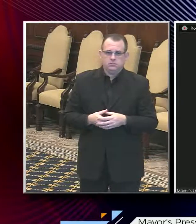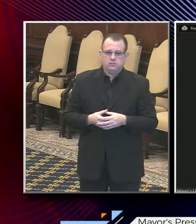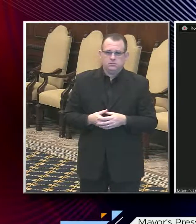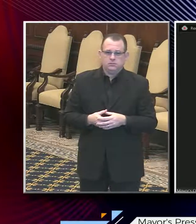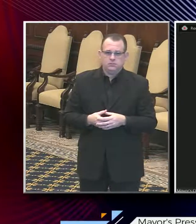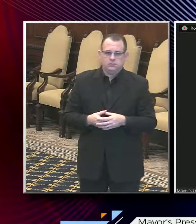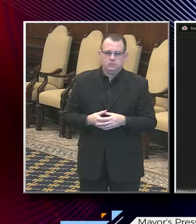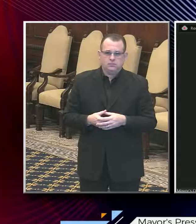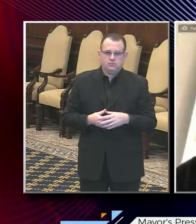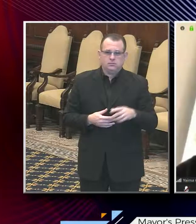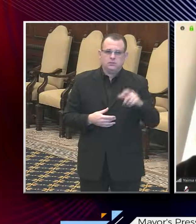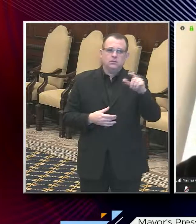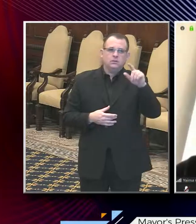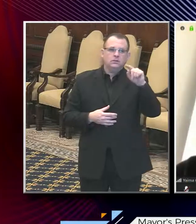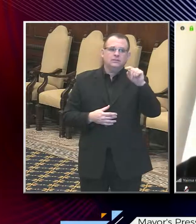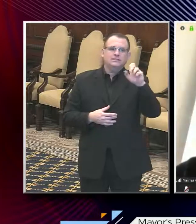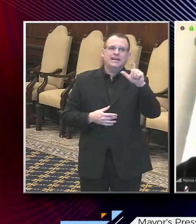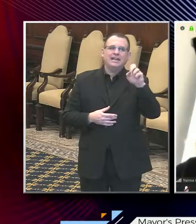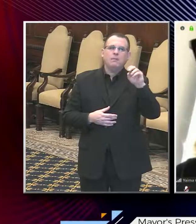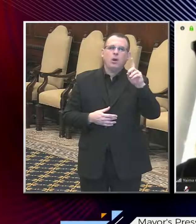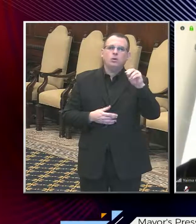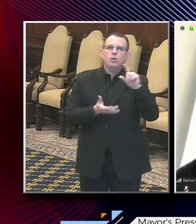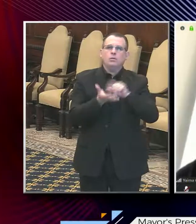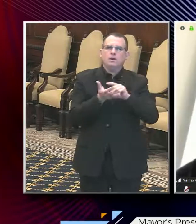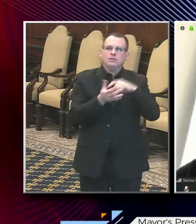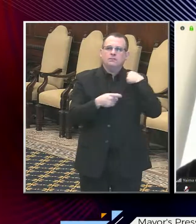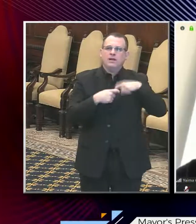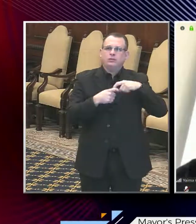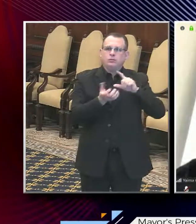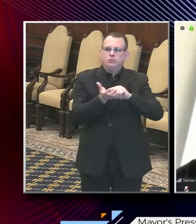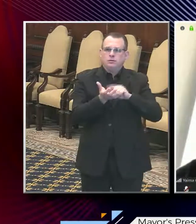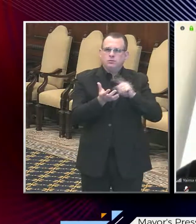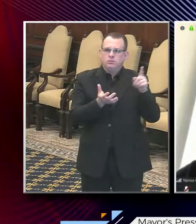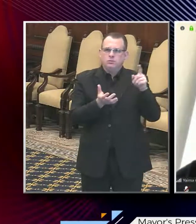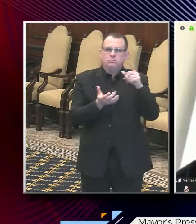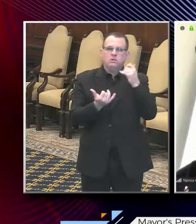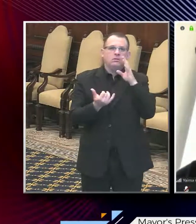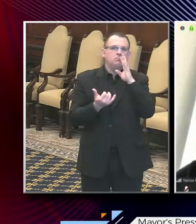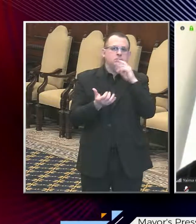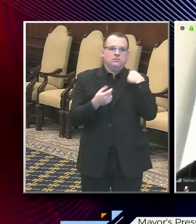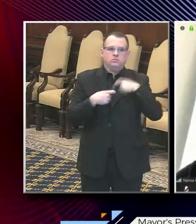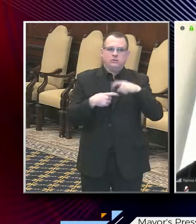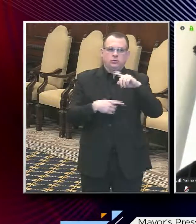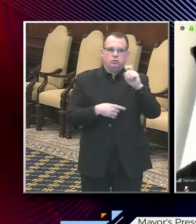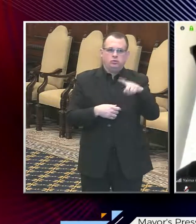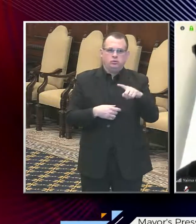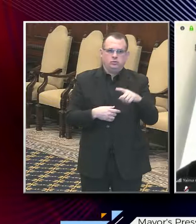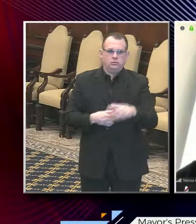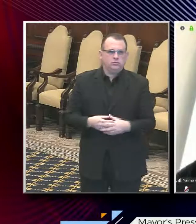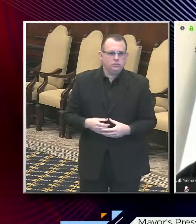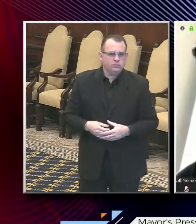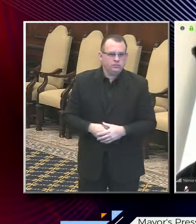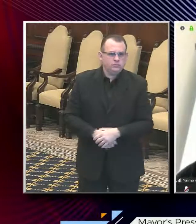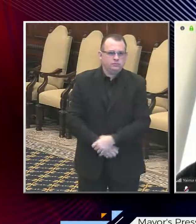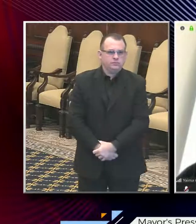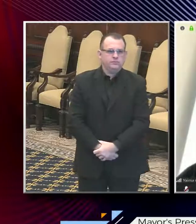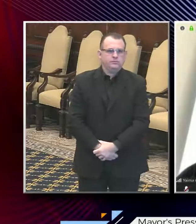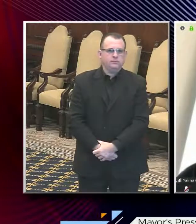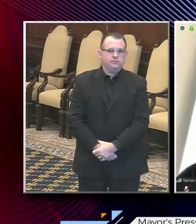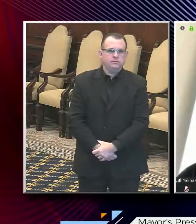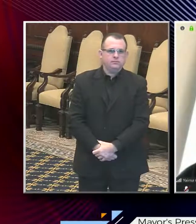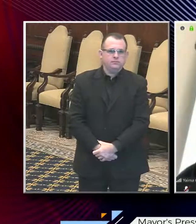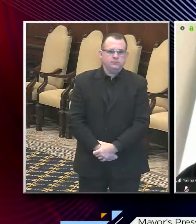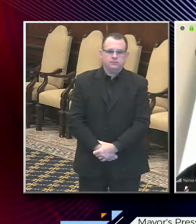next. Mi pregunta es para Farley, es sobre los centros de pruebas en